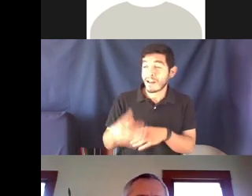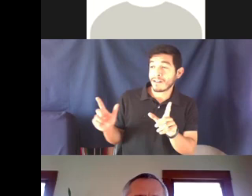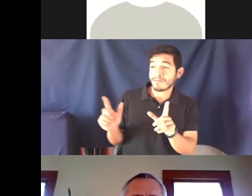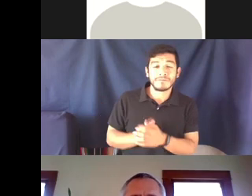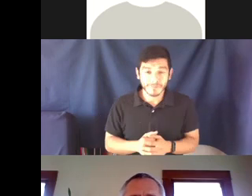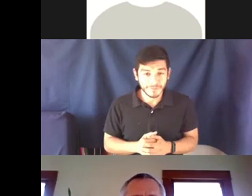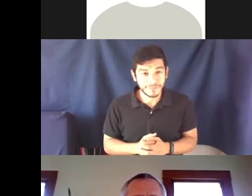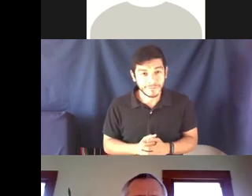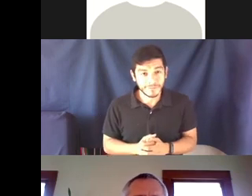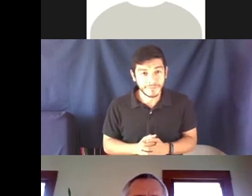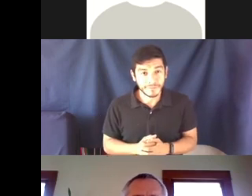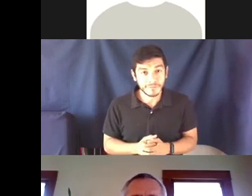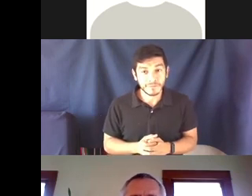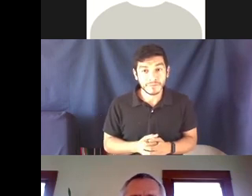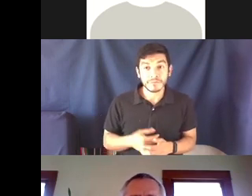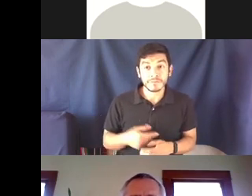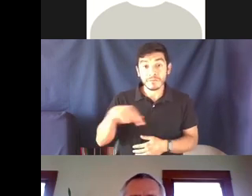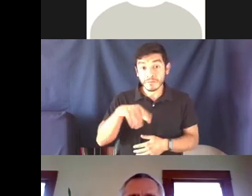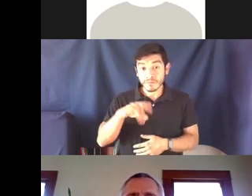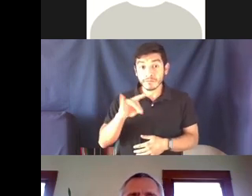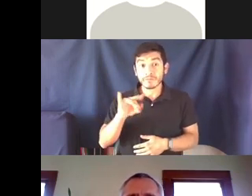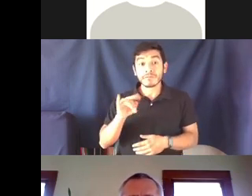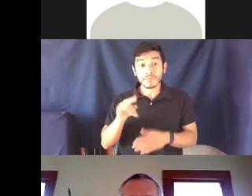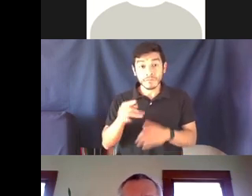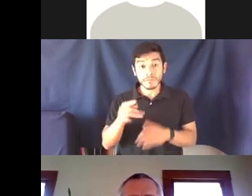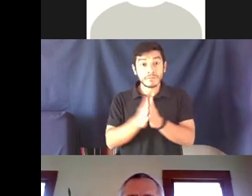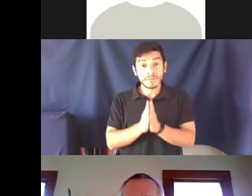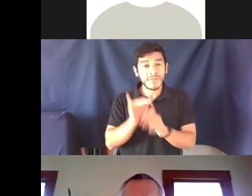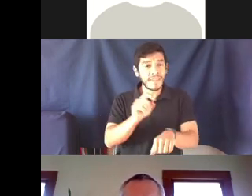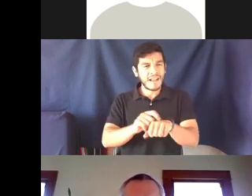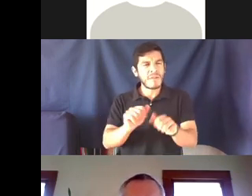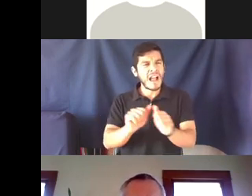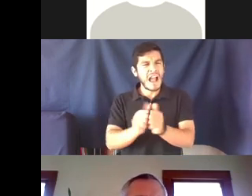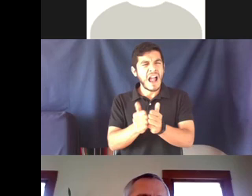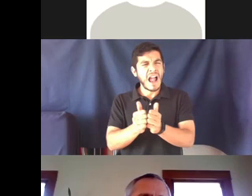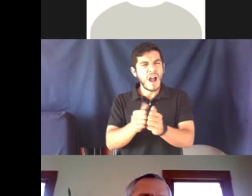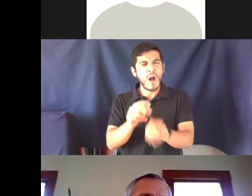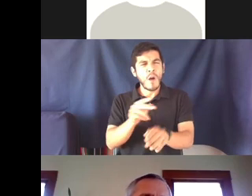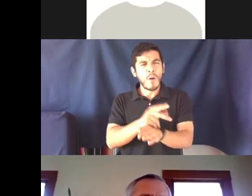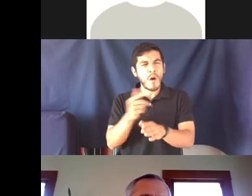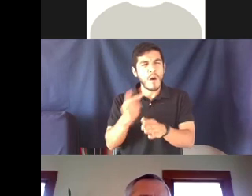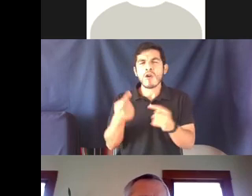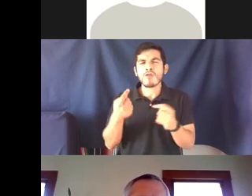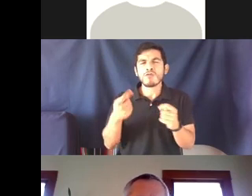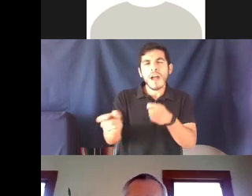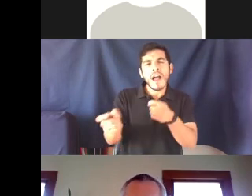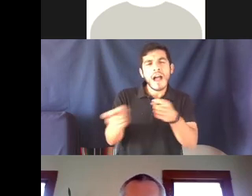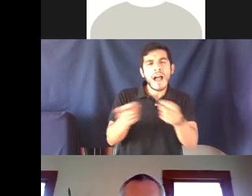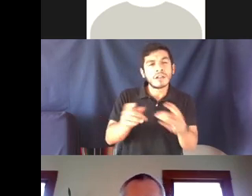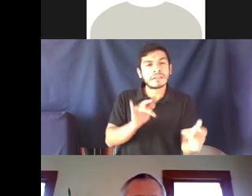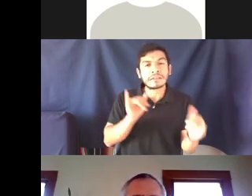We did ask, at that time how programs were trying to handle staying in touch with each other. As you can